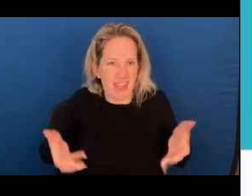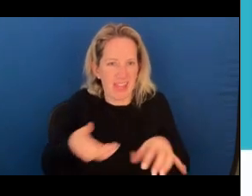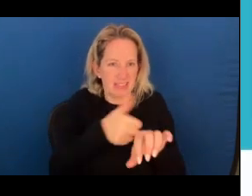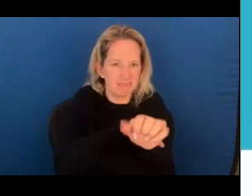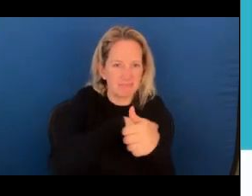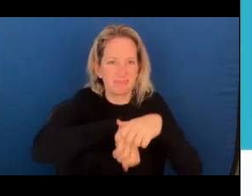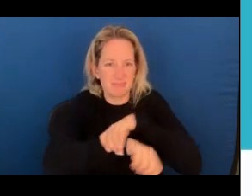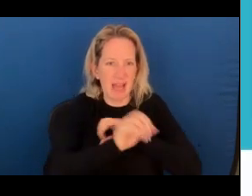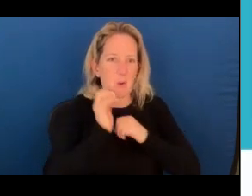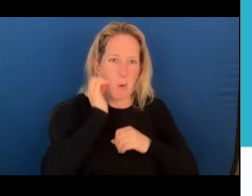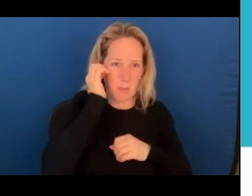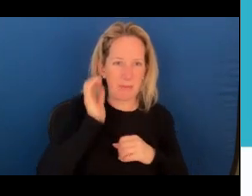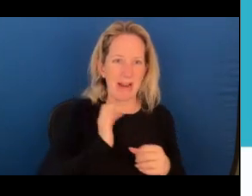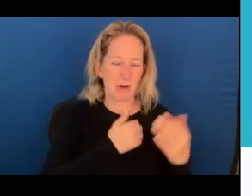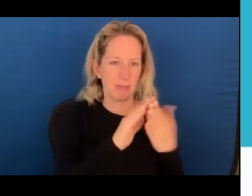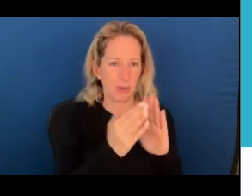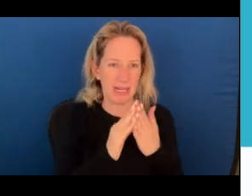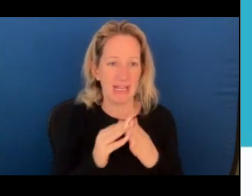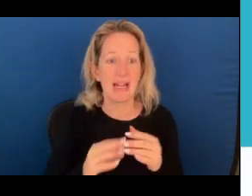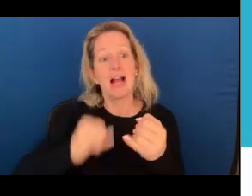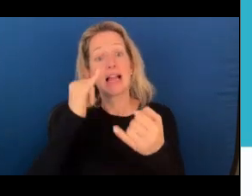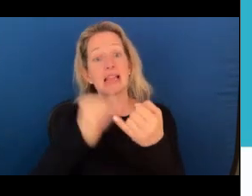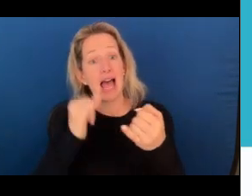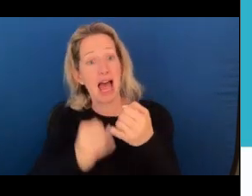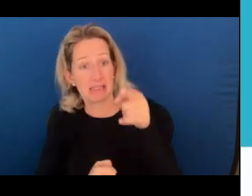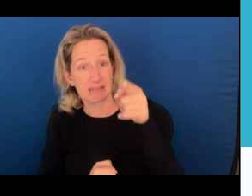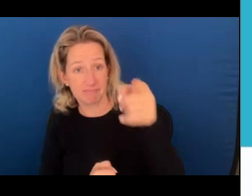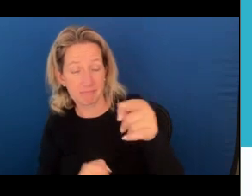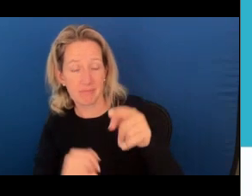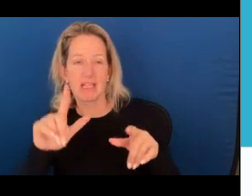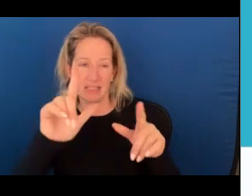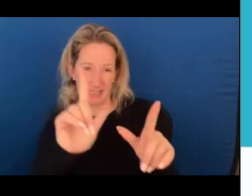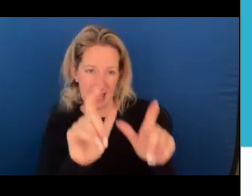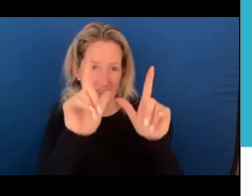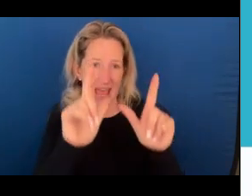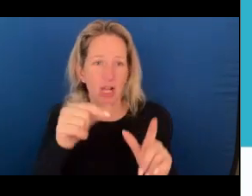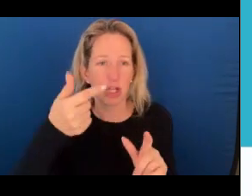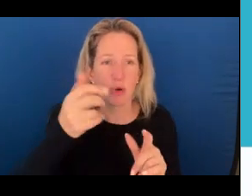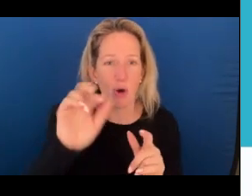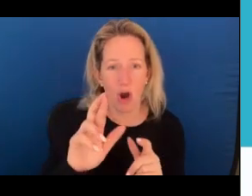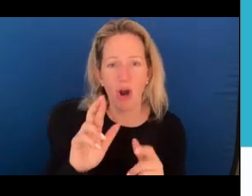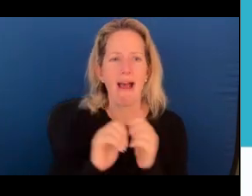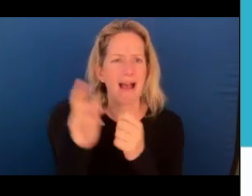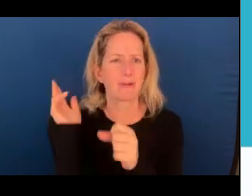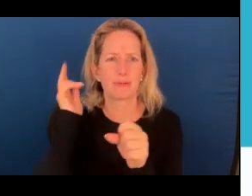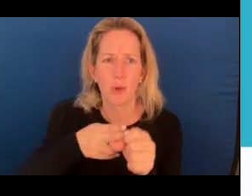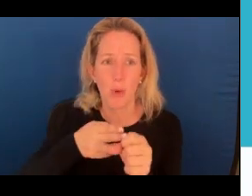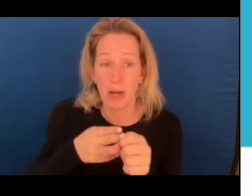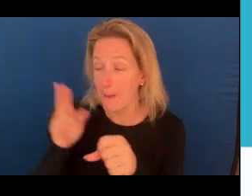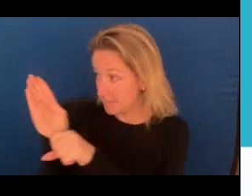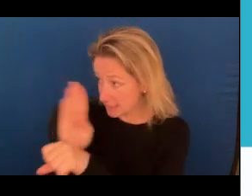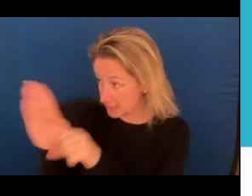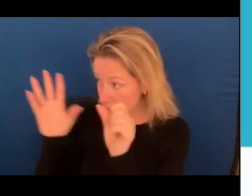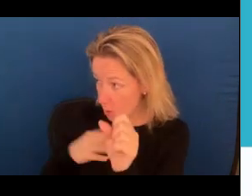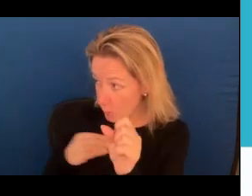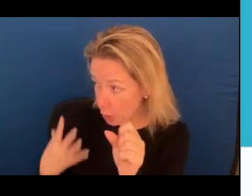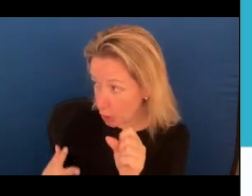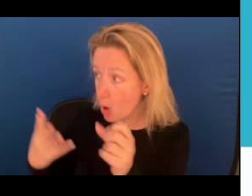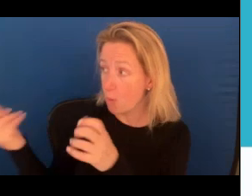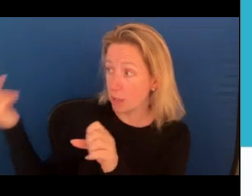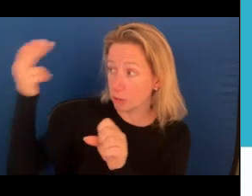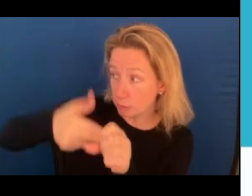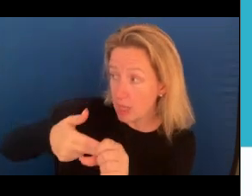just, if you scan that, it's like a survey to like, oh, let's join the coalition. There's too much to it. We're at the point now where like business owner, you want to be part of the coalition? You're